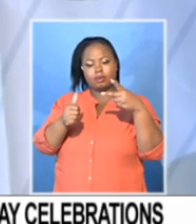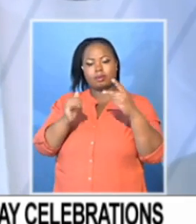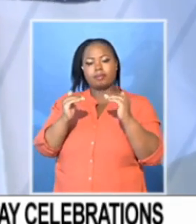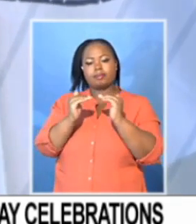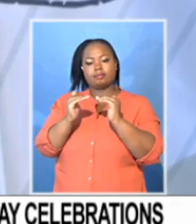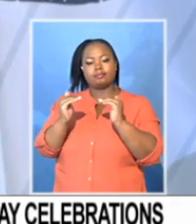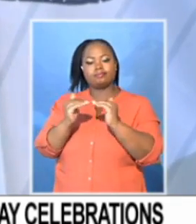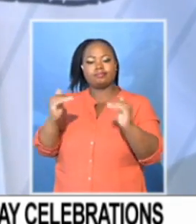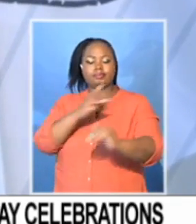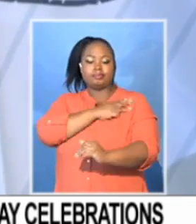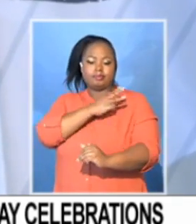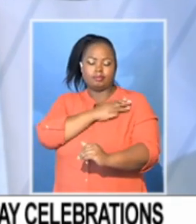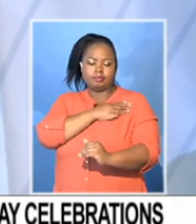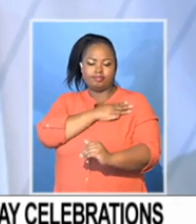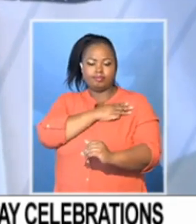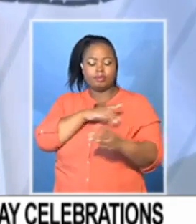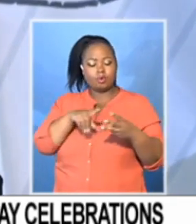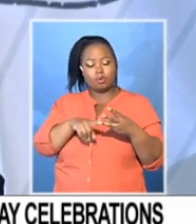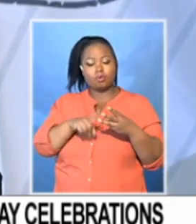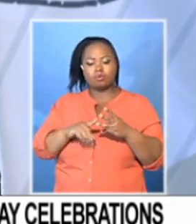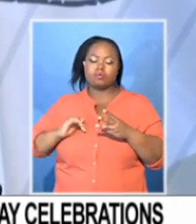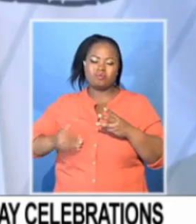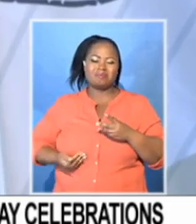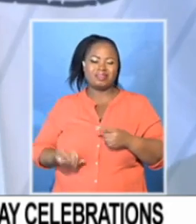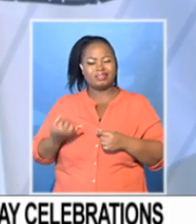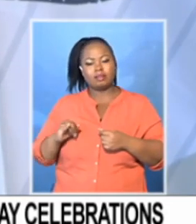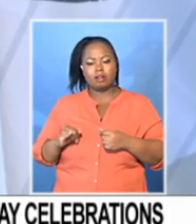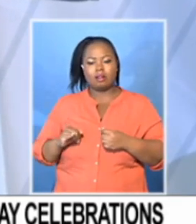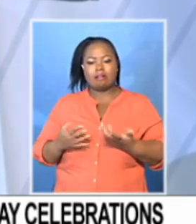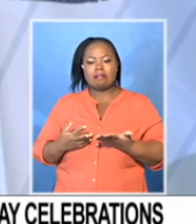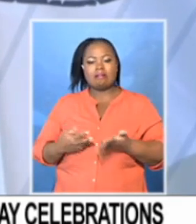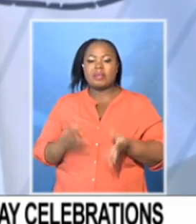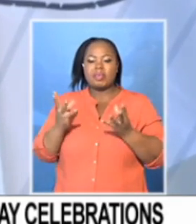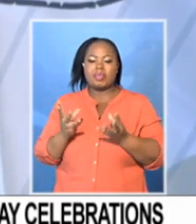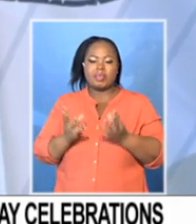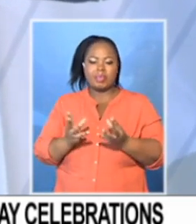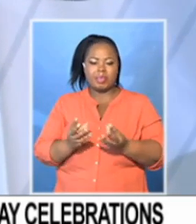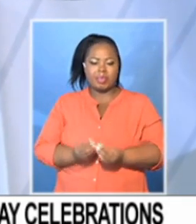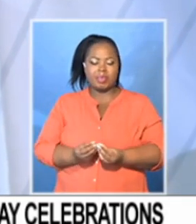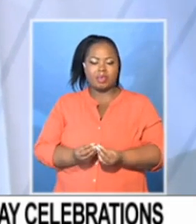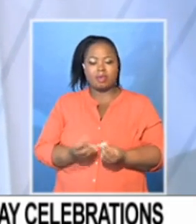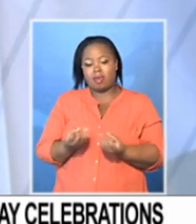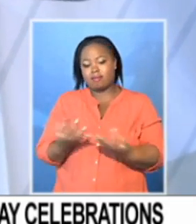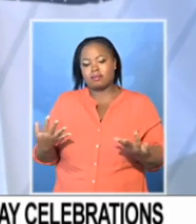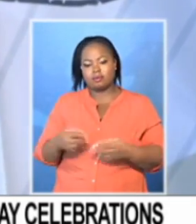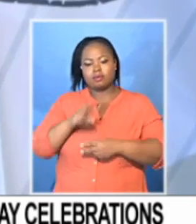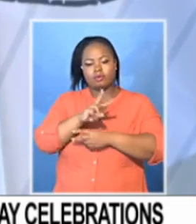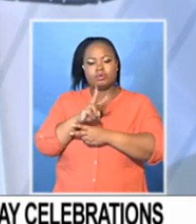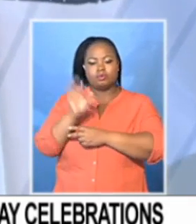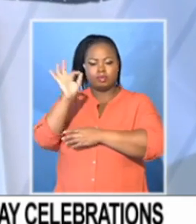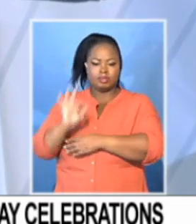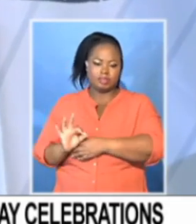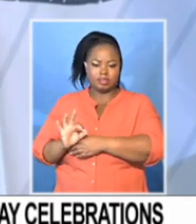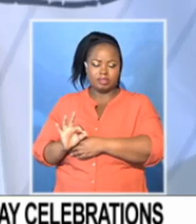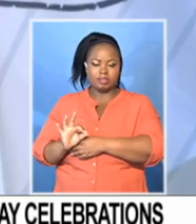levels, women continue to be underrepresented at 22%